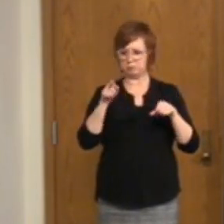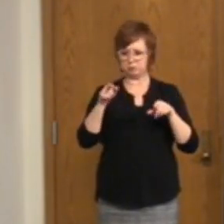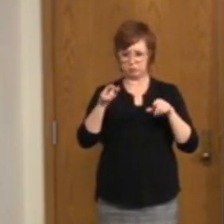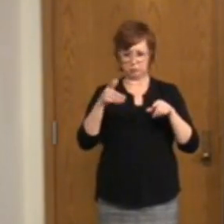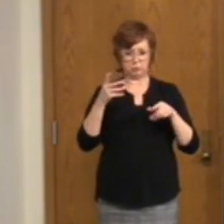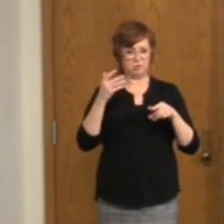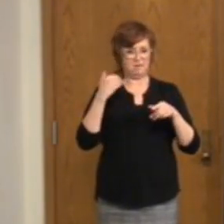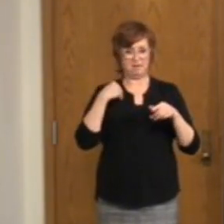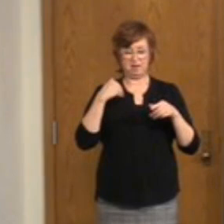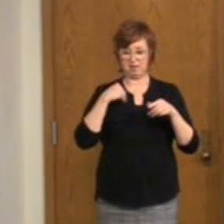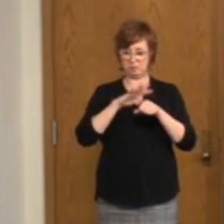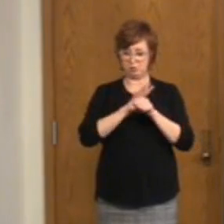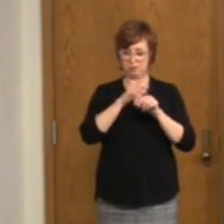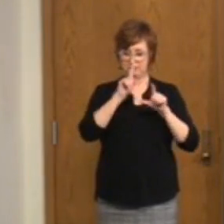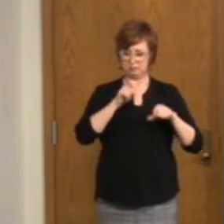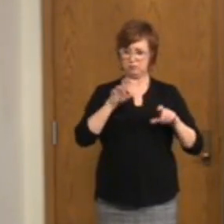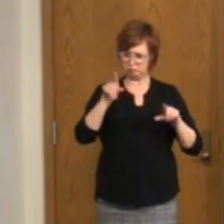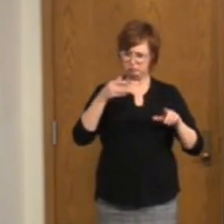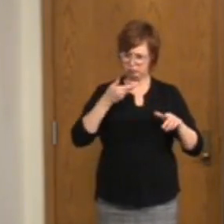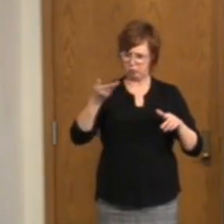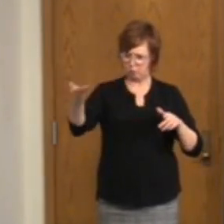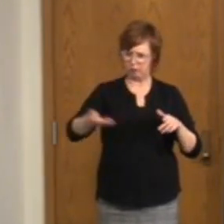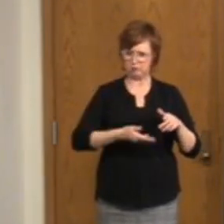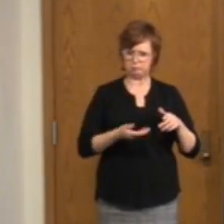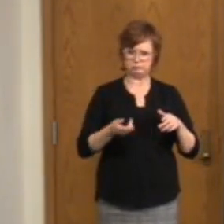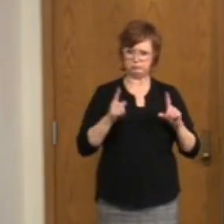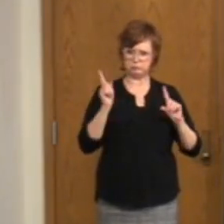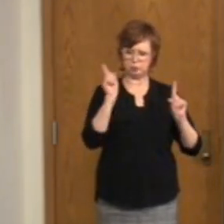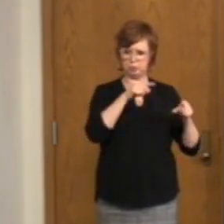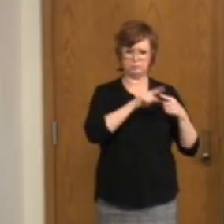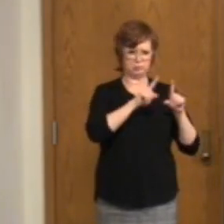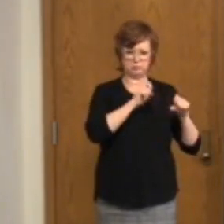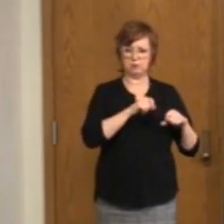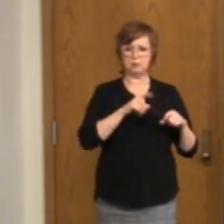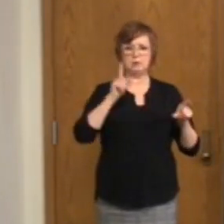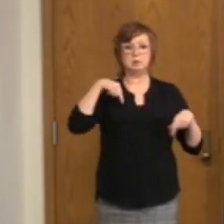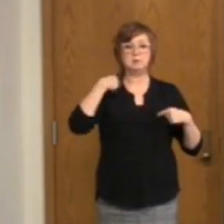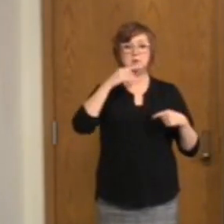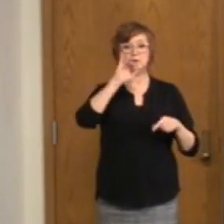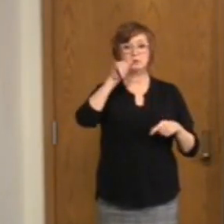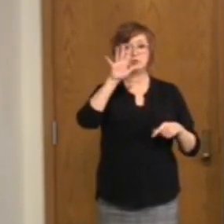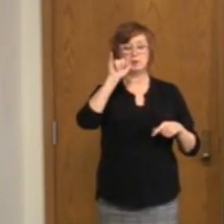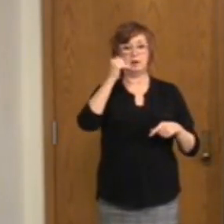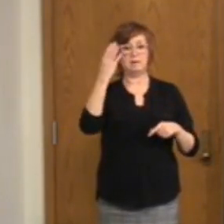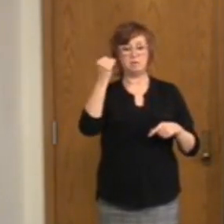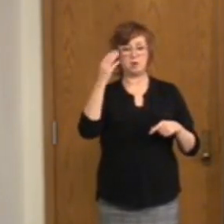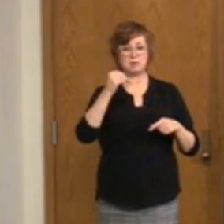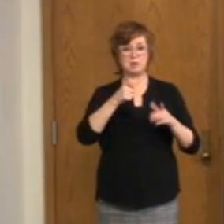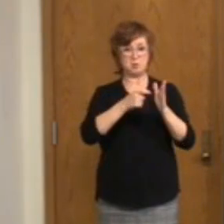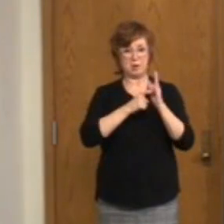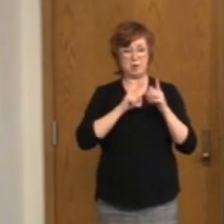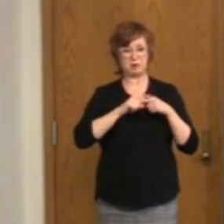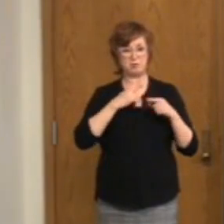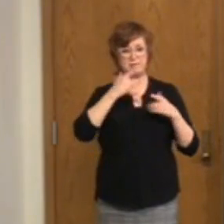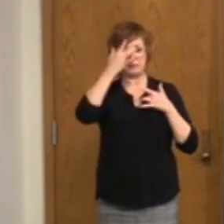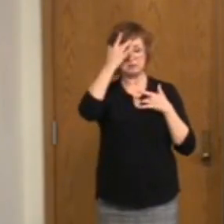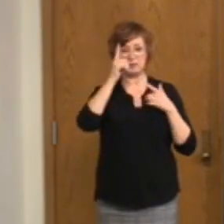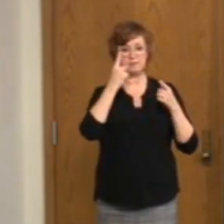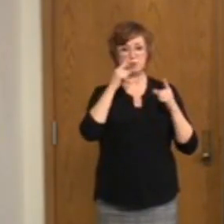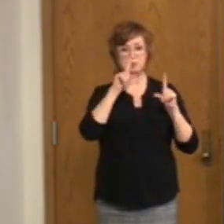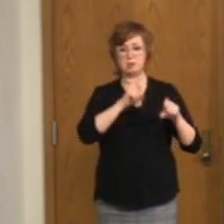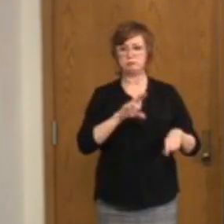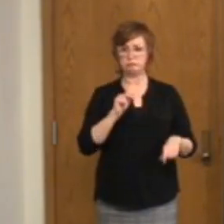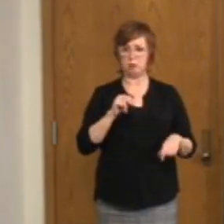to COVID testing with or without symptoms since July 14th. And I think it's just an opportunity to highlight